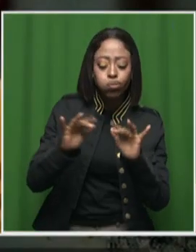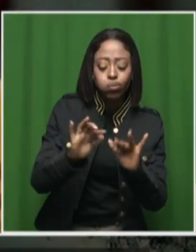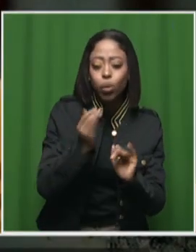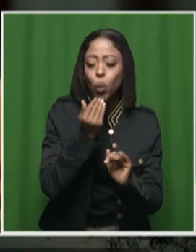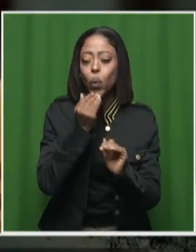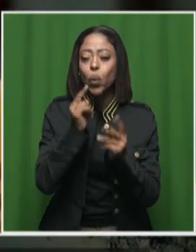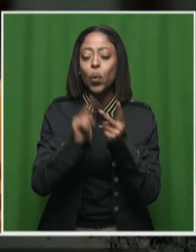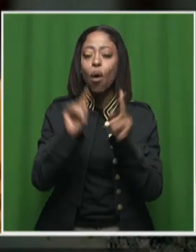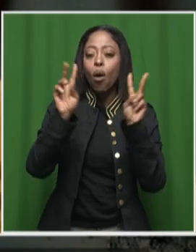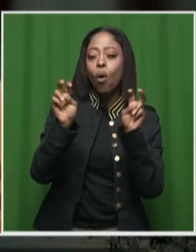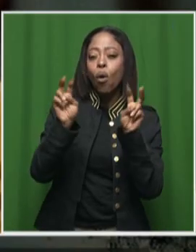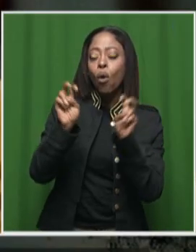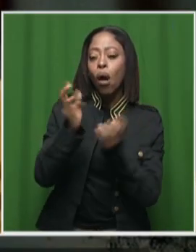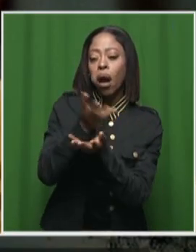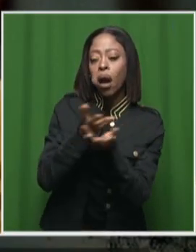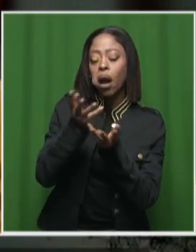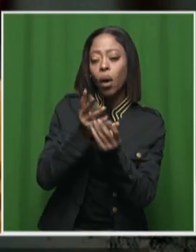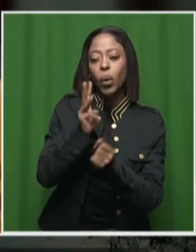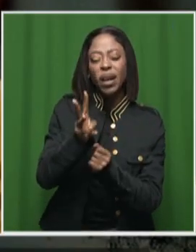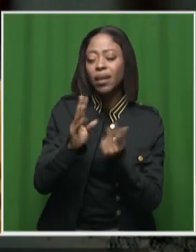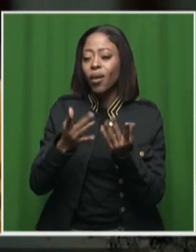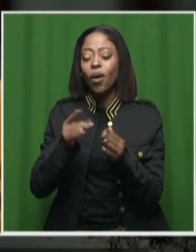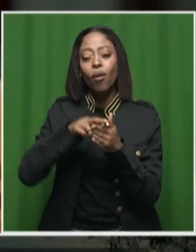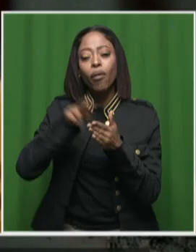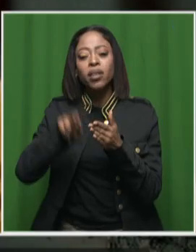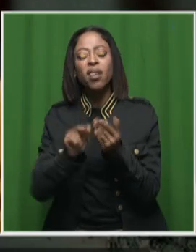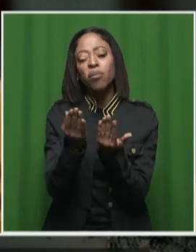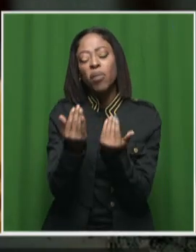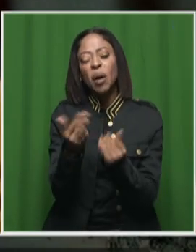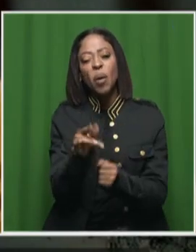of the themes that you're hoping that'll be drawn out of it.